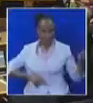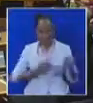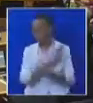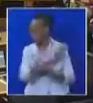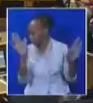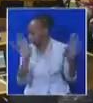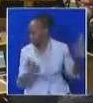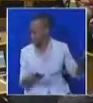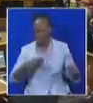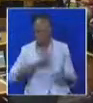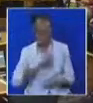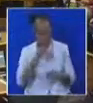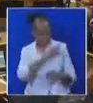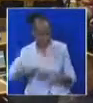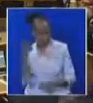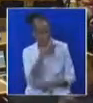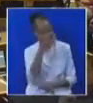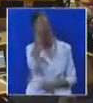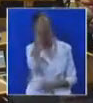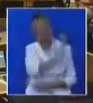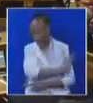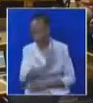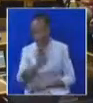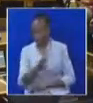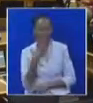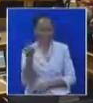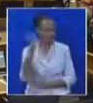not who have our president. Named. Please.